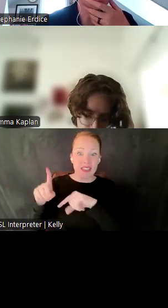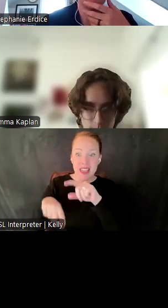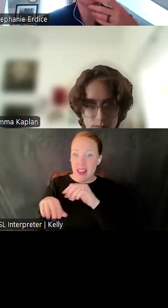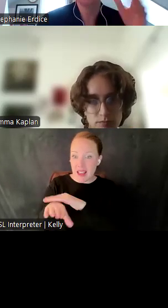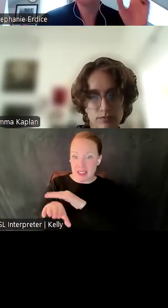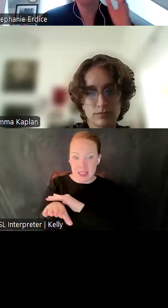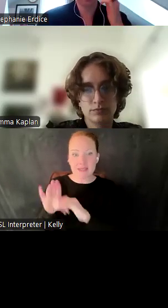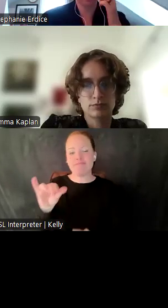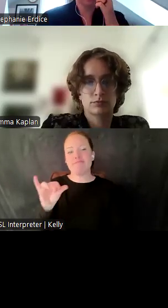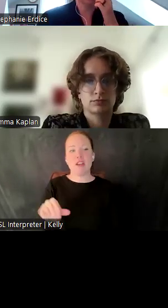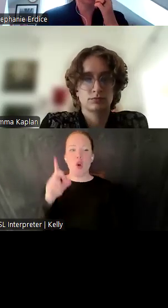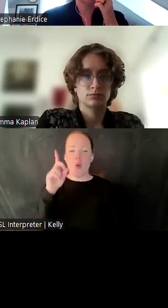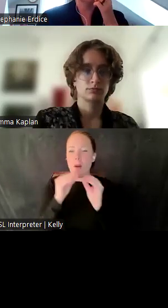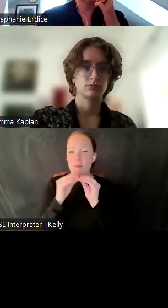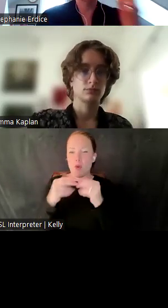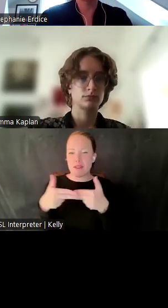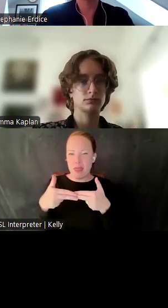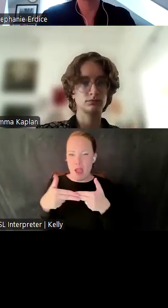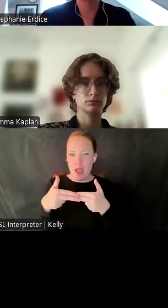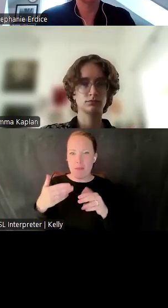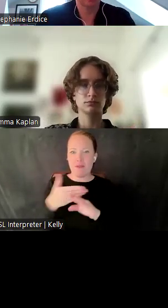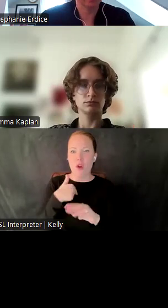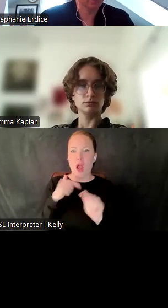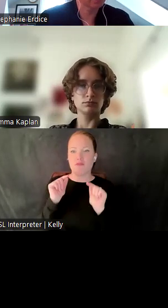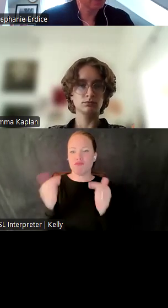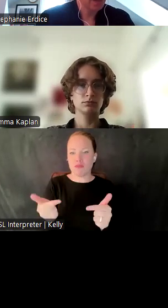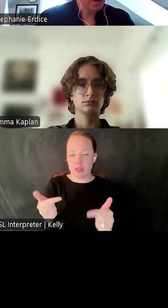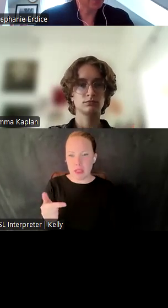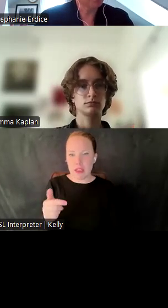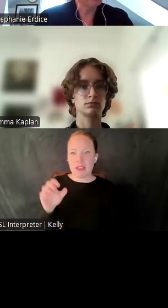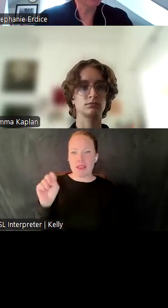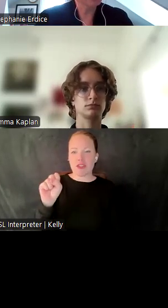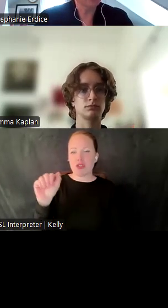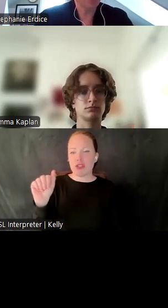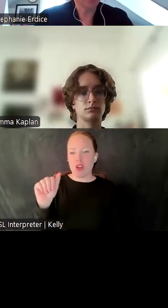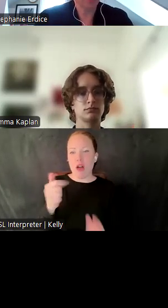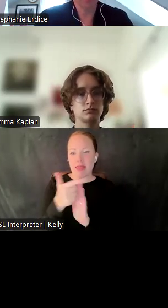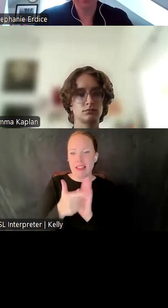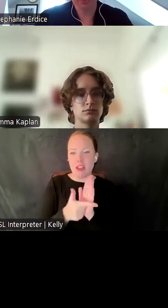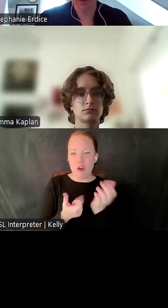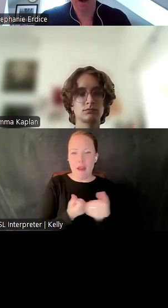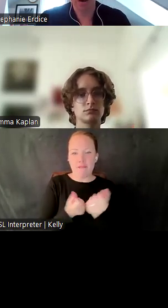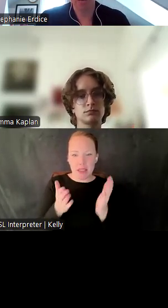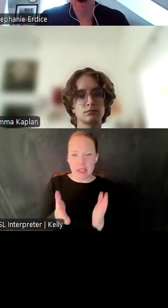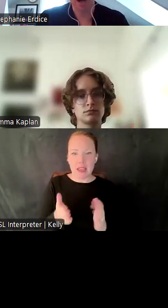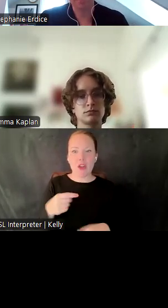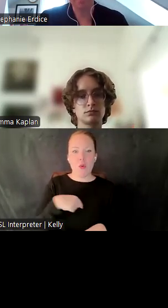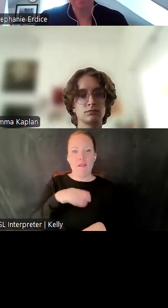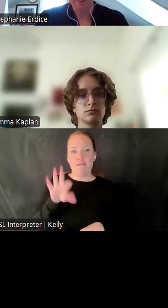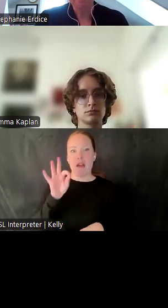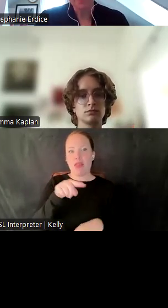one more slide before I want to hand it over to our sexual assault legal advocates. And we found this quote a couple of years